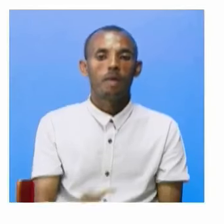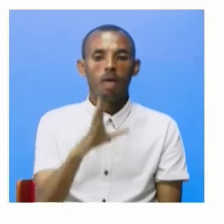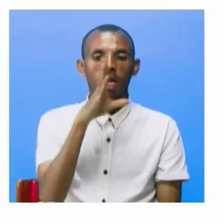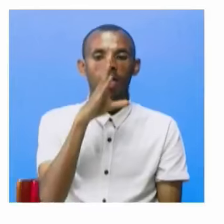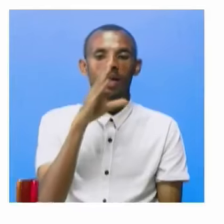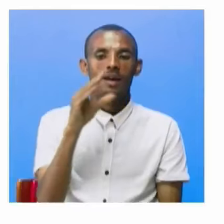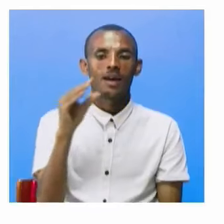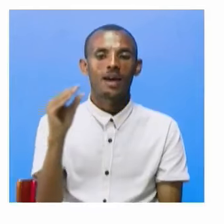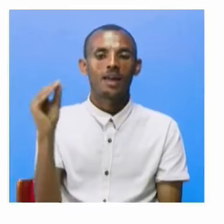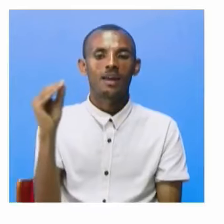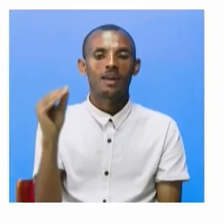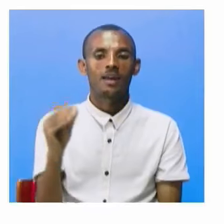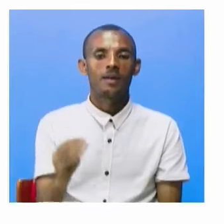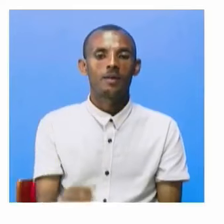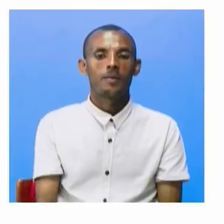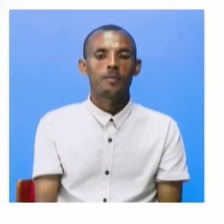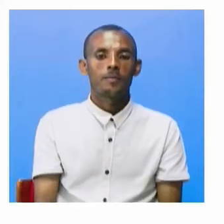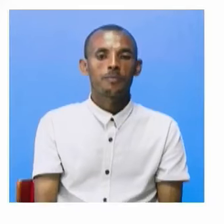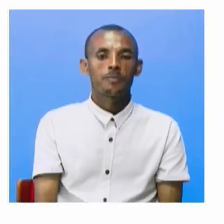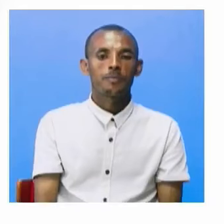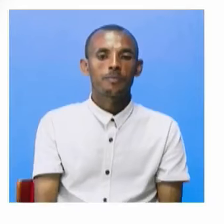and